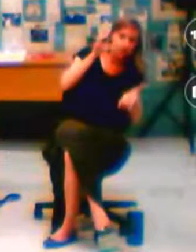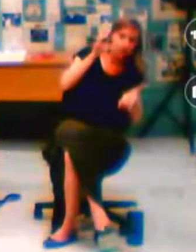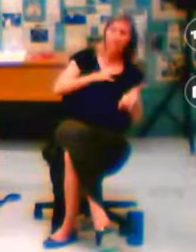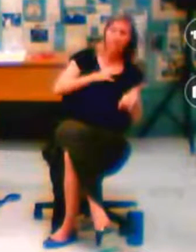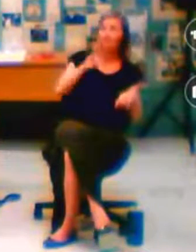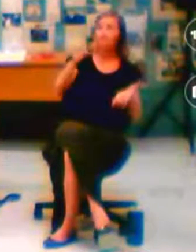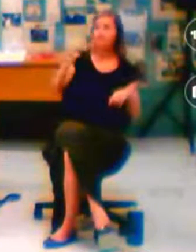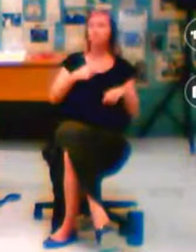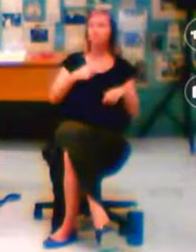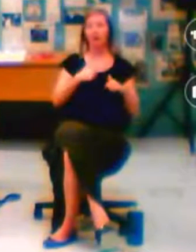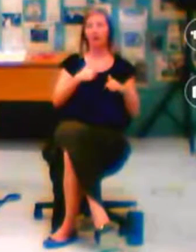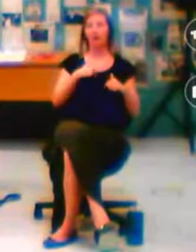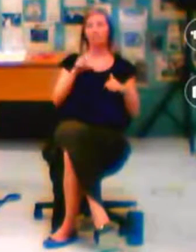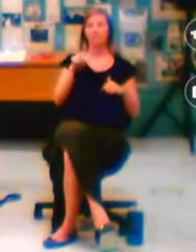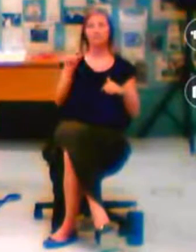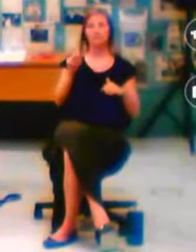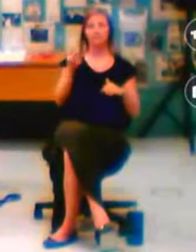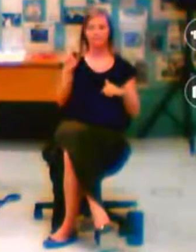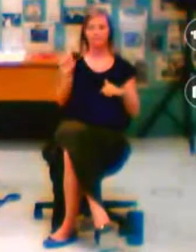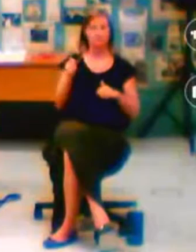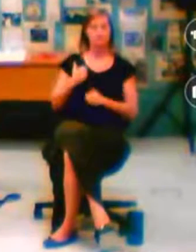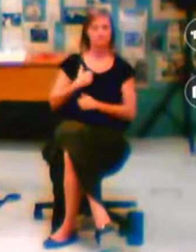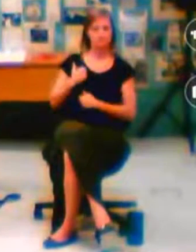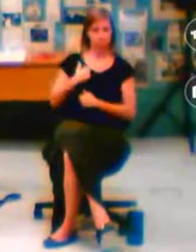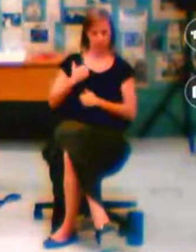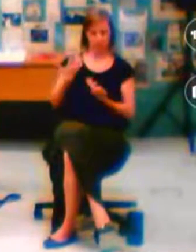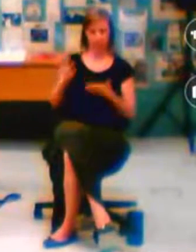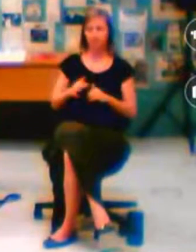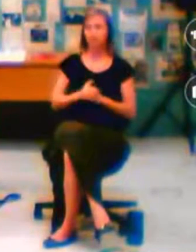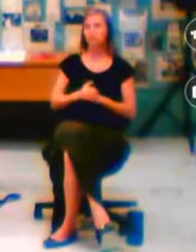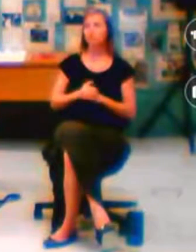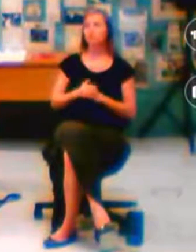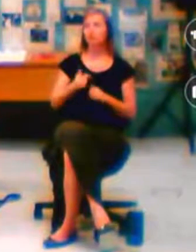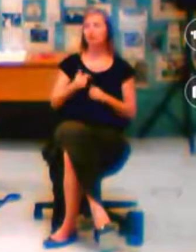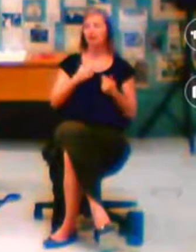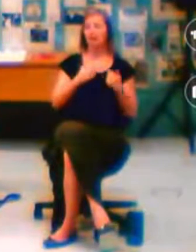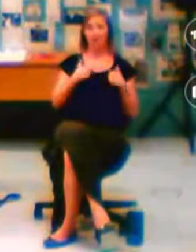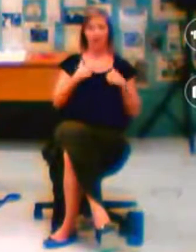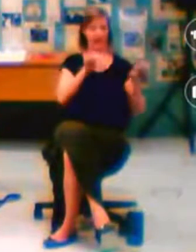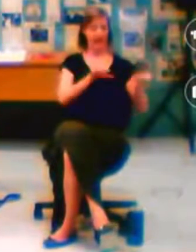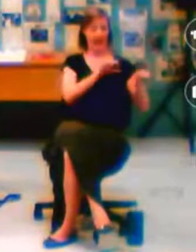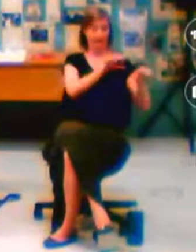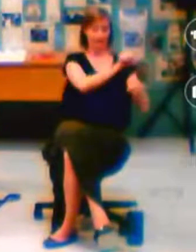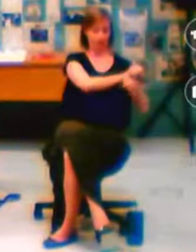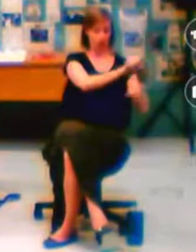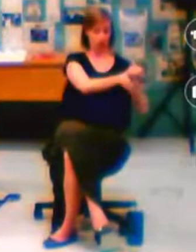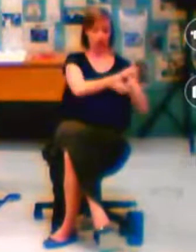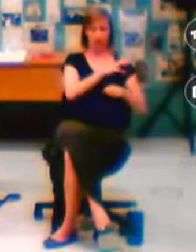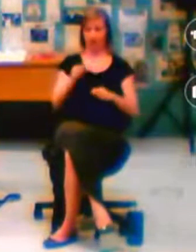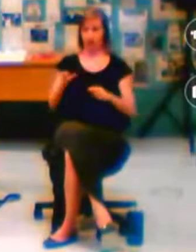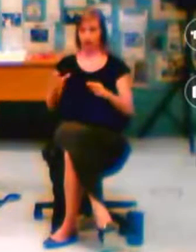So in the middle, and then we got two over here and one in the back, and then we'll probably have to call it at the end because we're already past four.